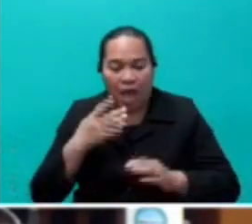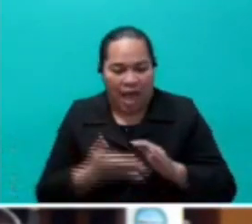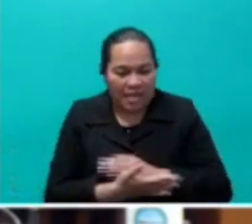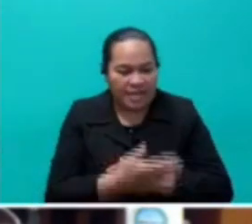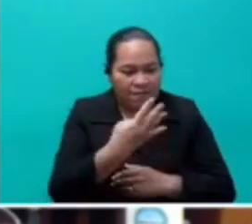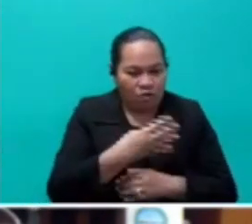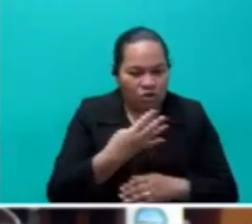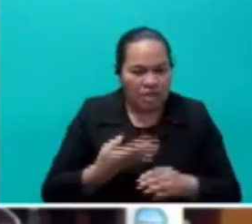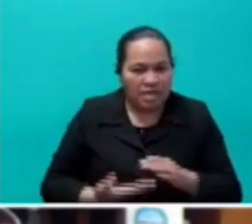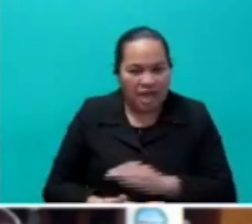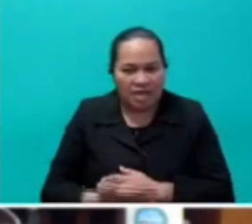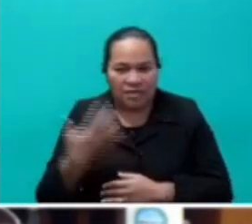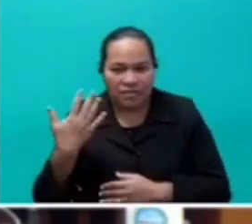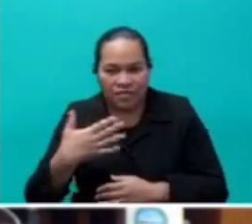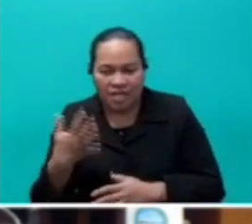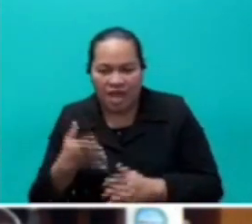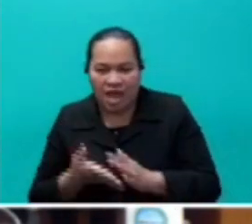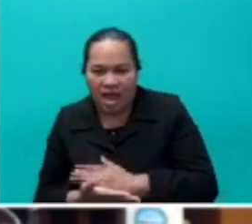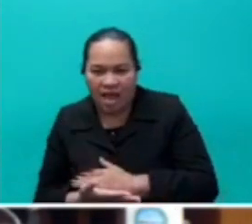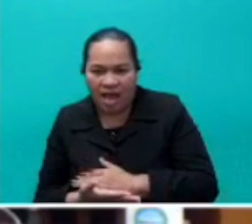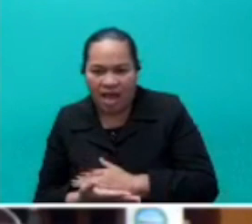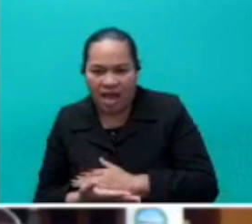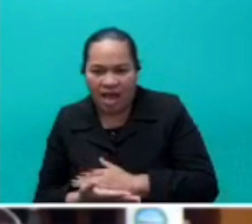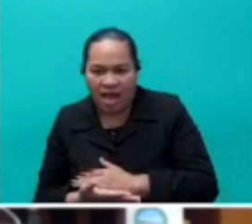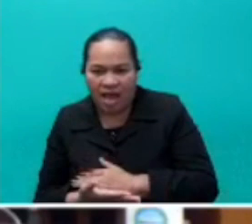under 17, and under 19, which is a clean sweep.